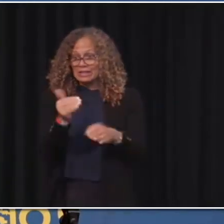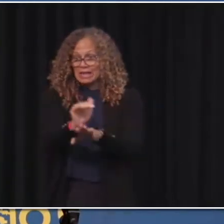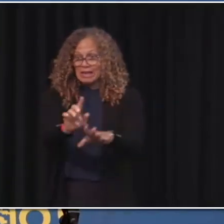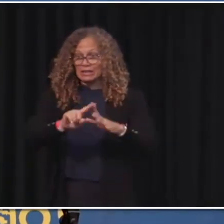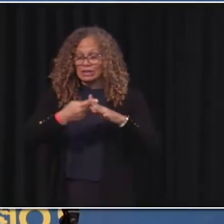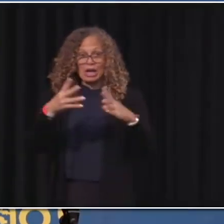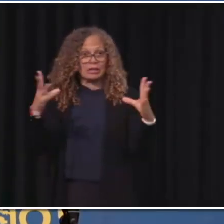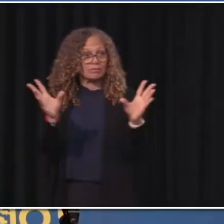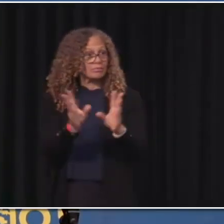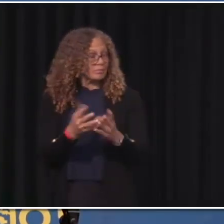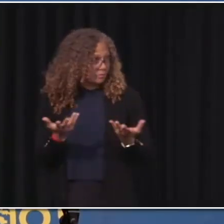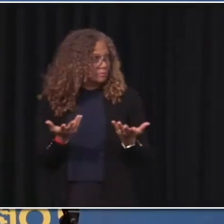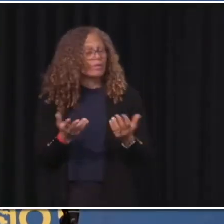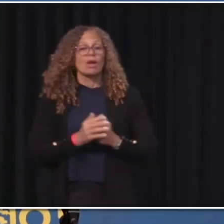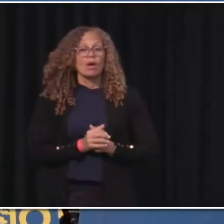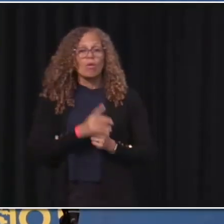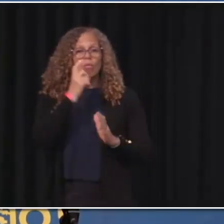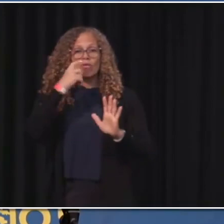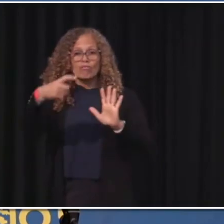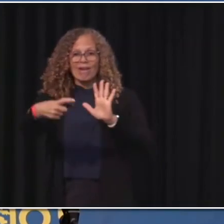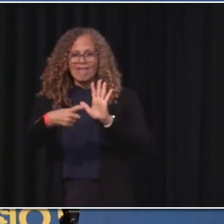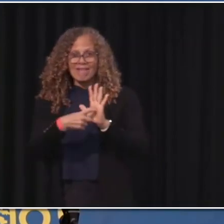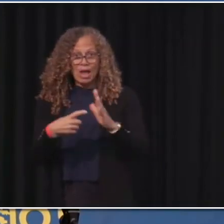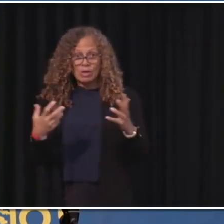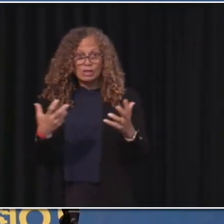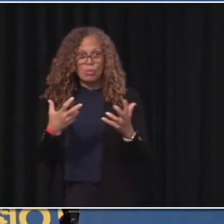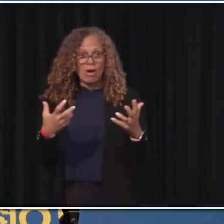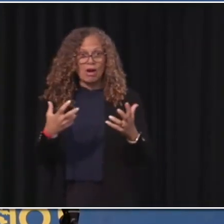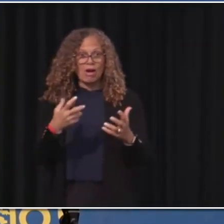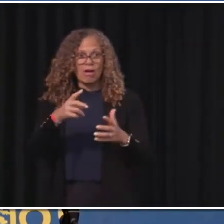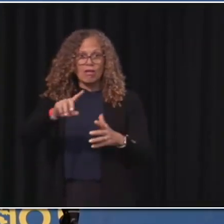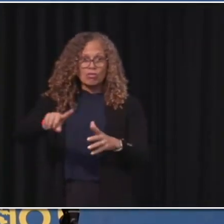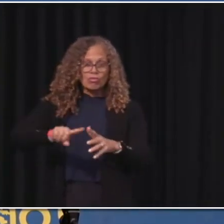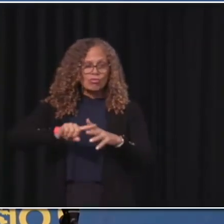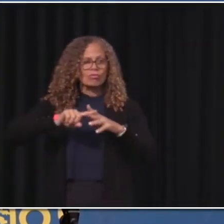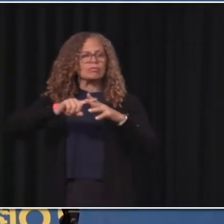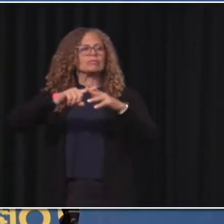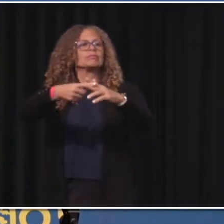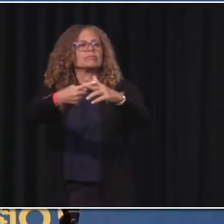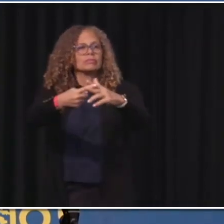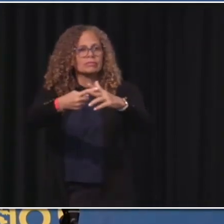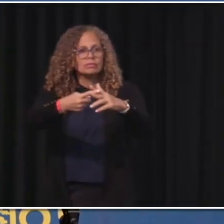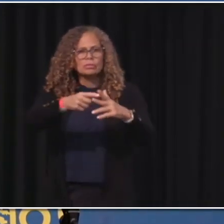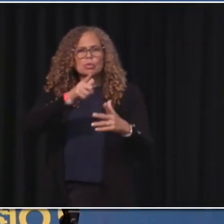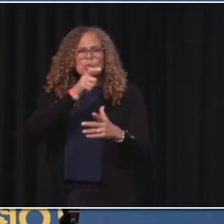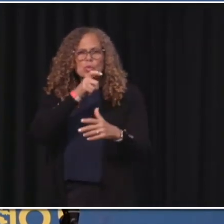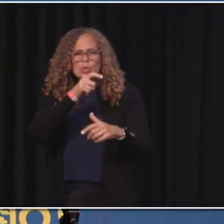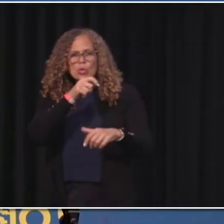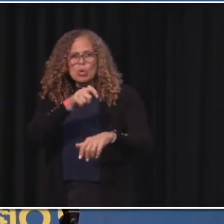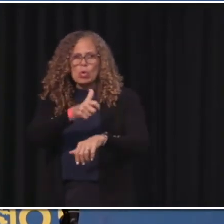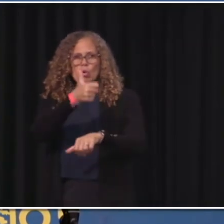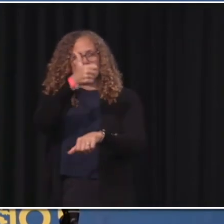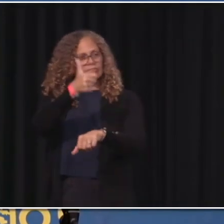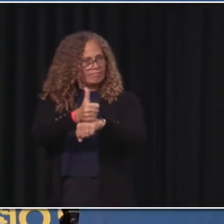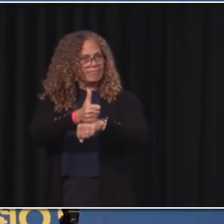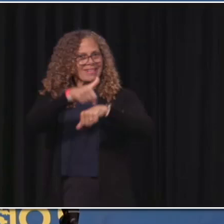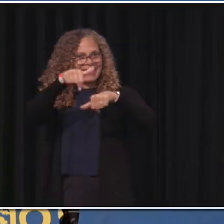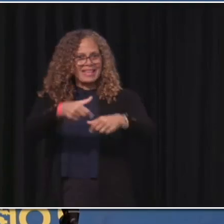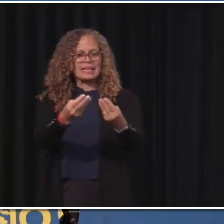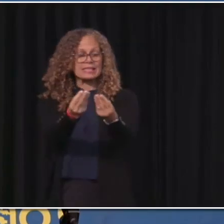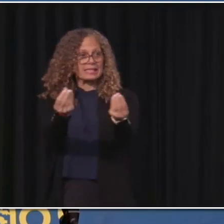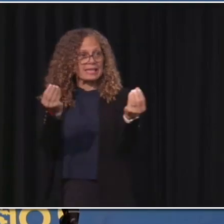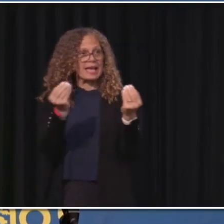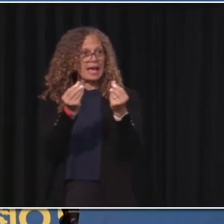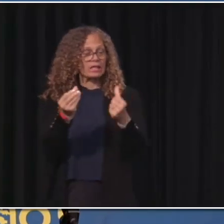program, it is my deep honor to recognize the original stewards of this land. So please join me in